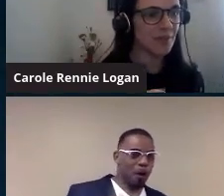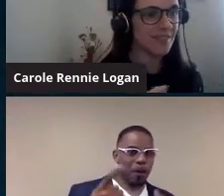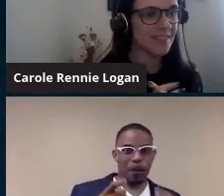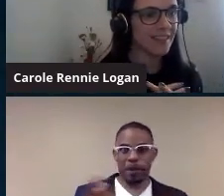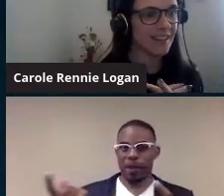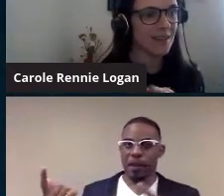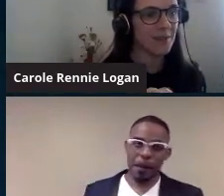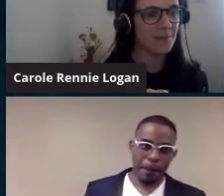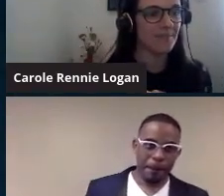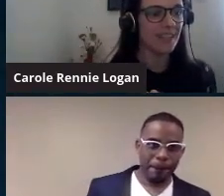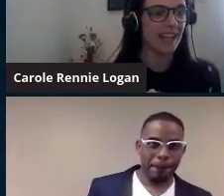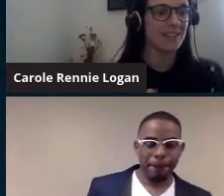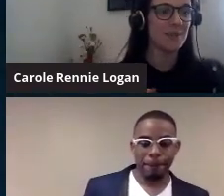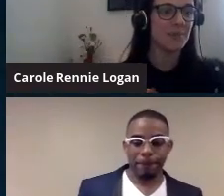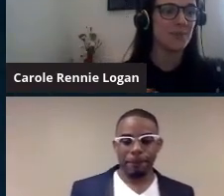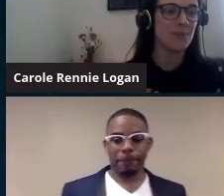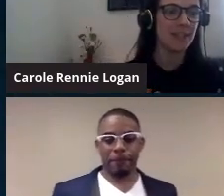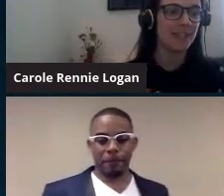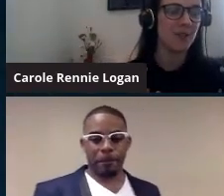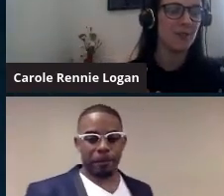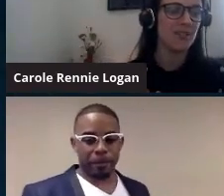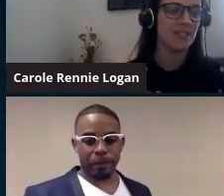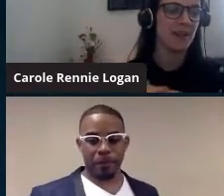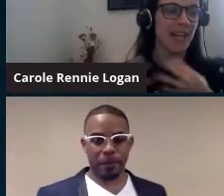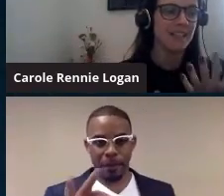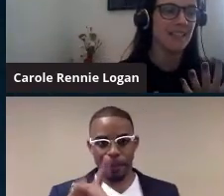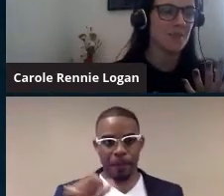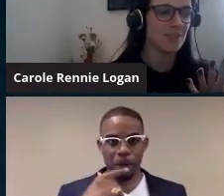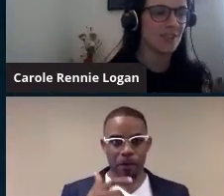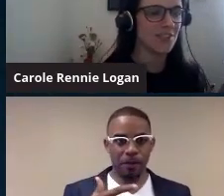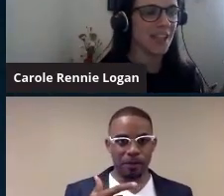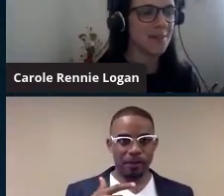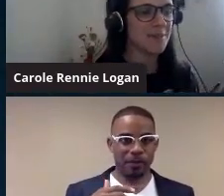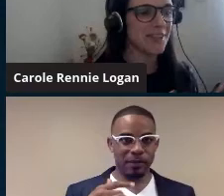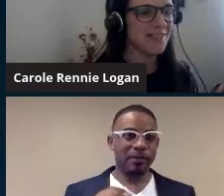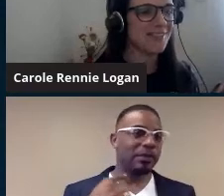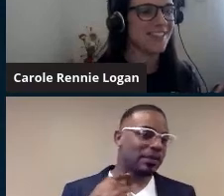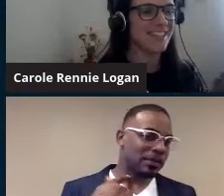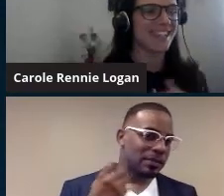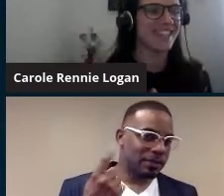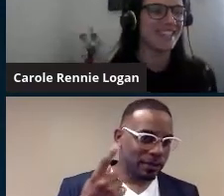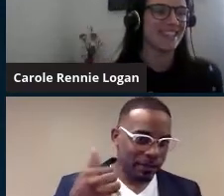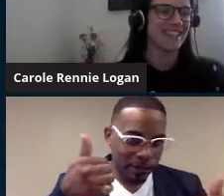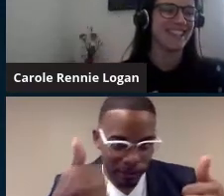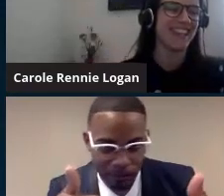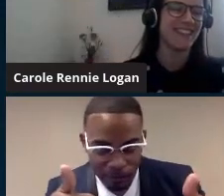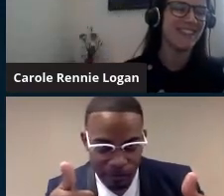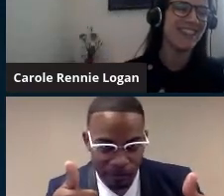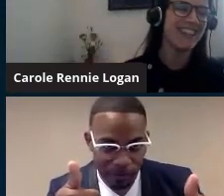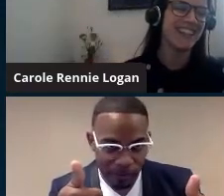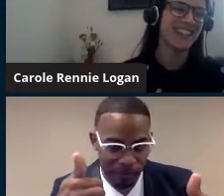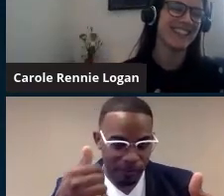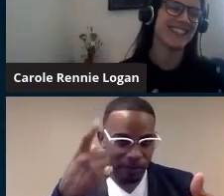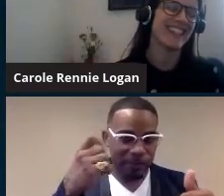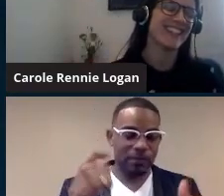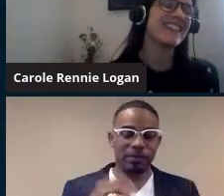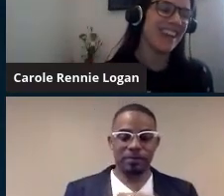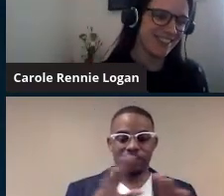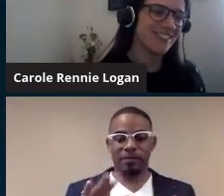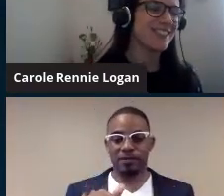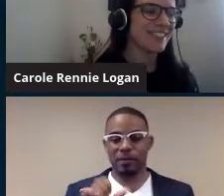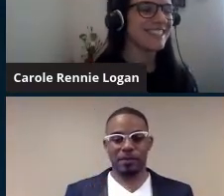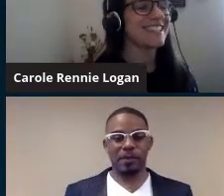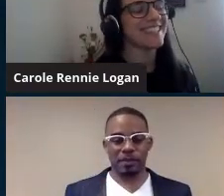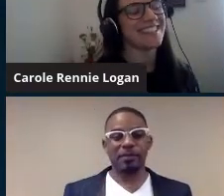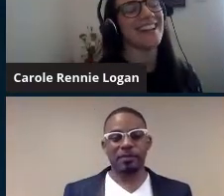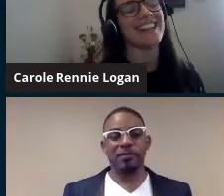come along. And to Billy, hopefully my accent was understandable enough that you could yeah,